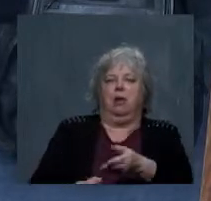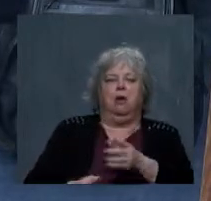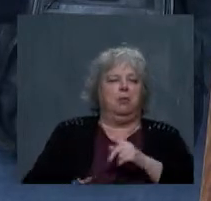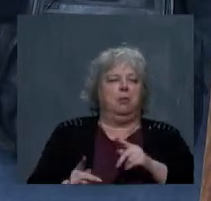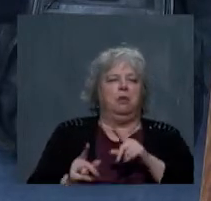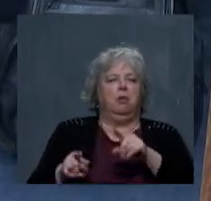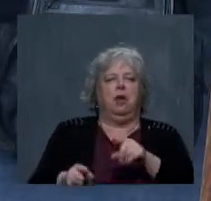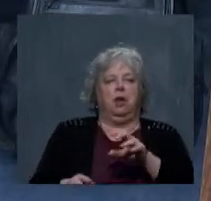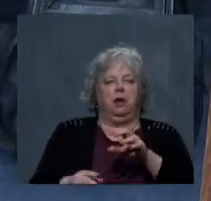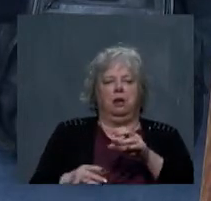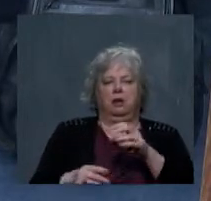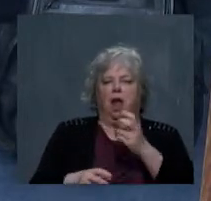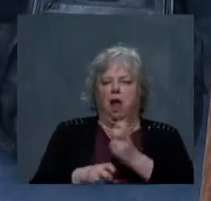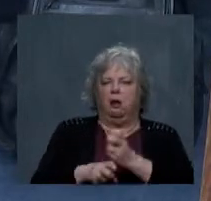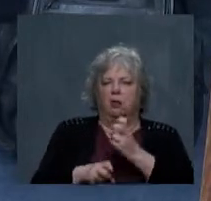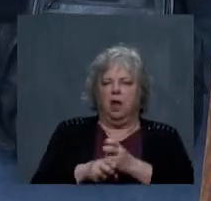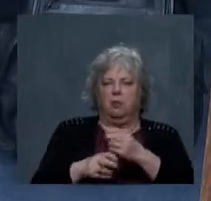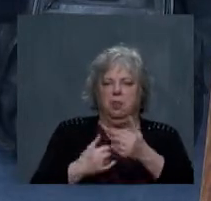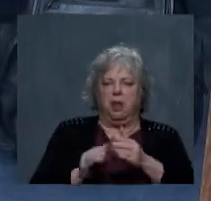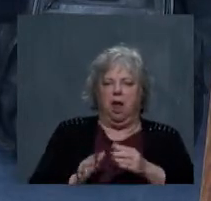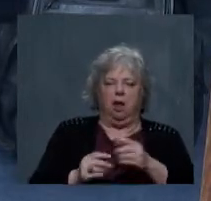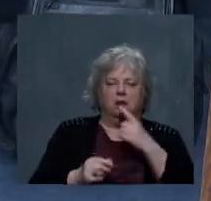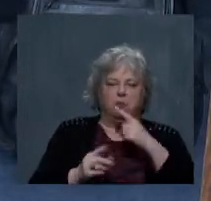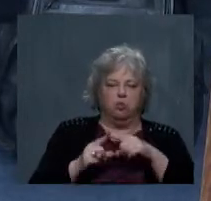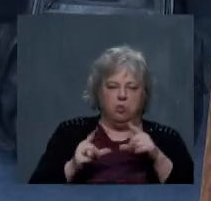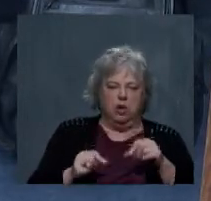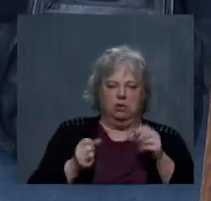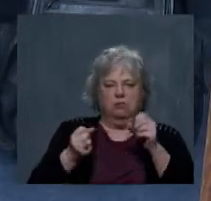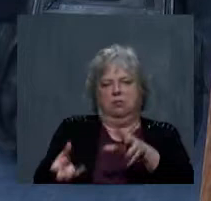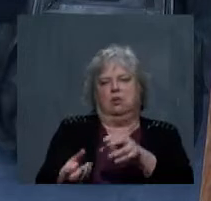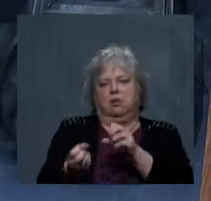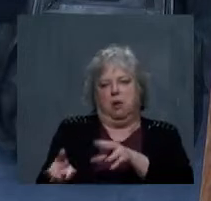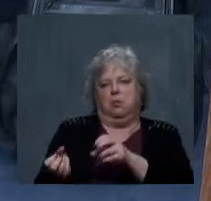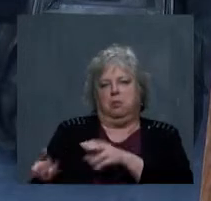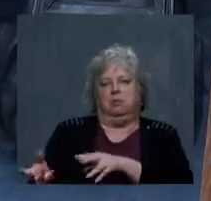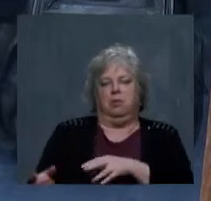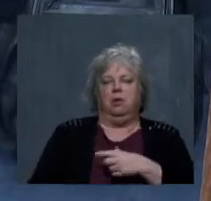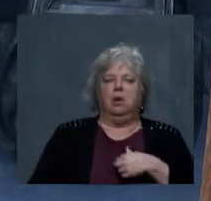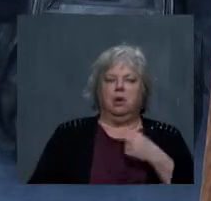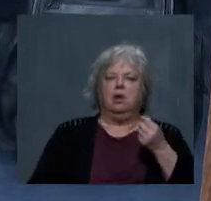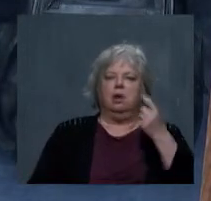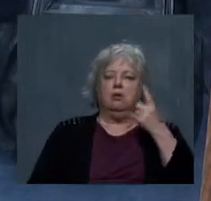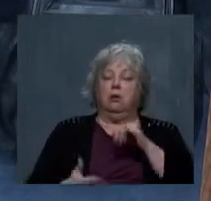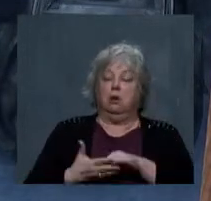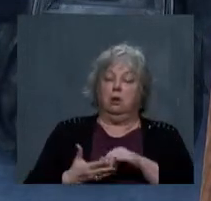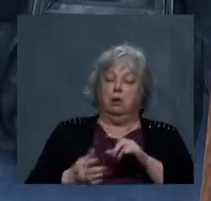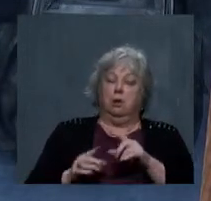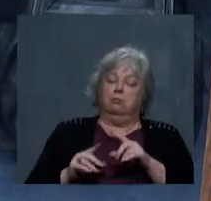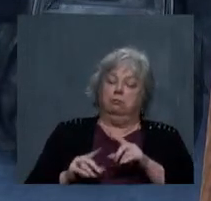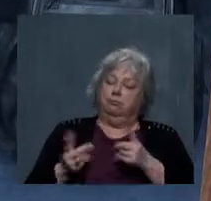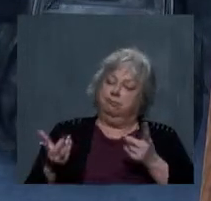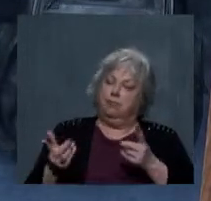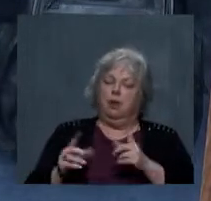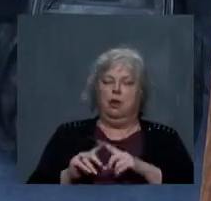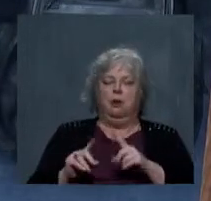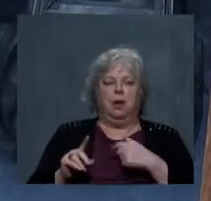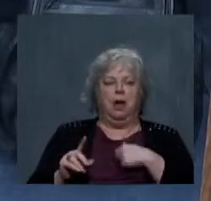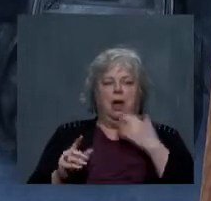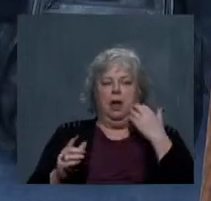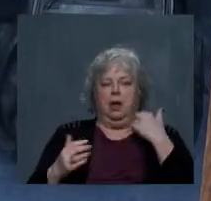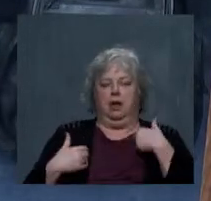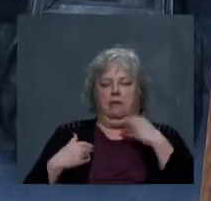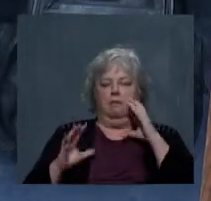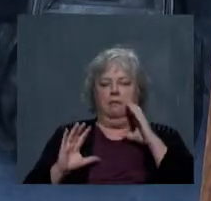dumped concrete blocks and bricks and things like that, and I understand that. But I've got photos